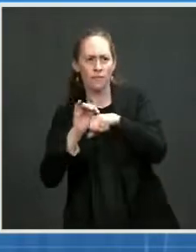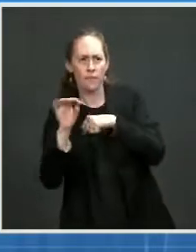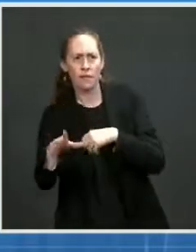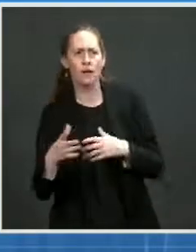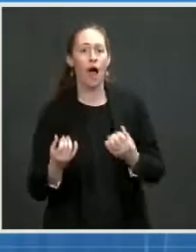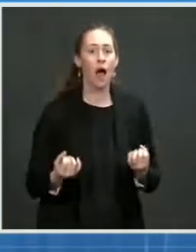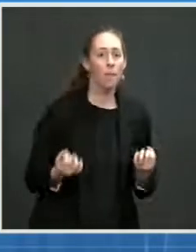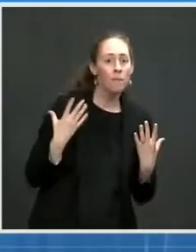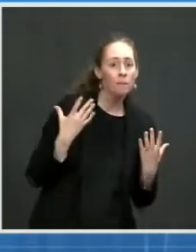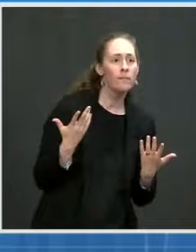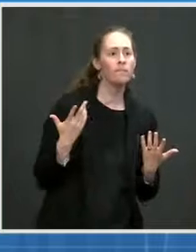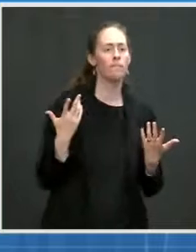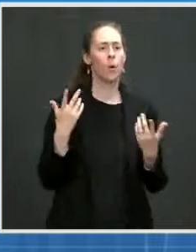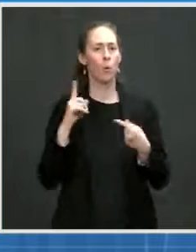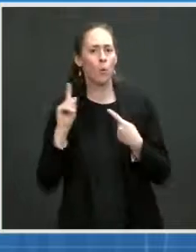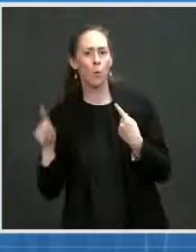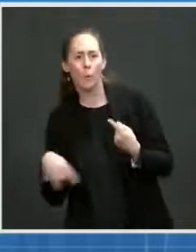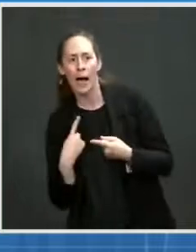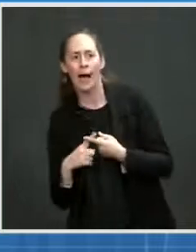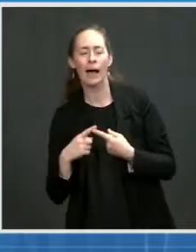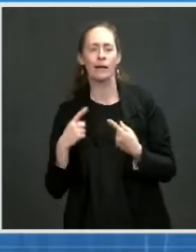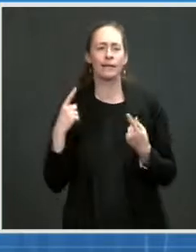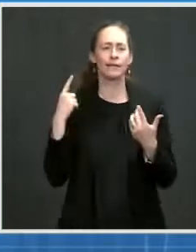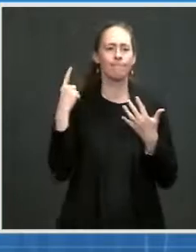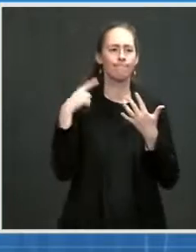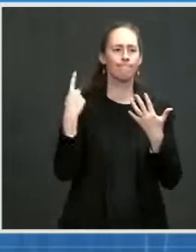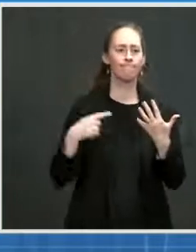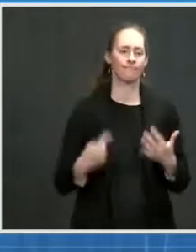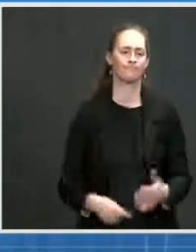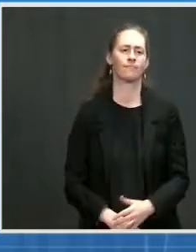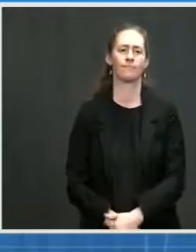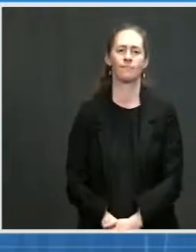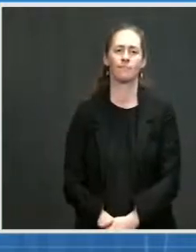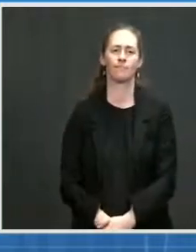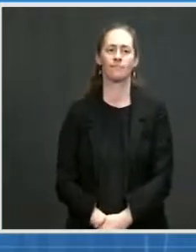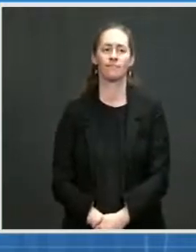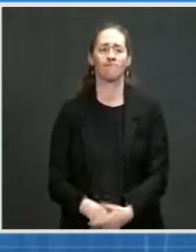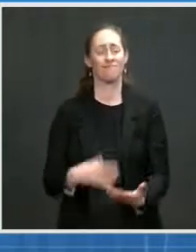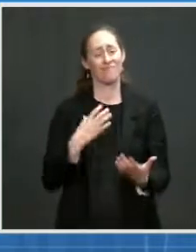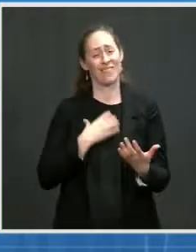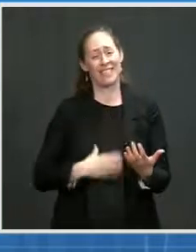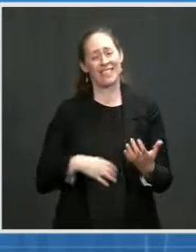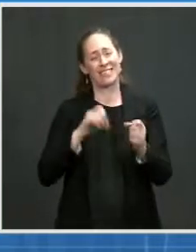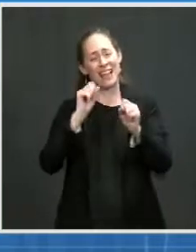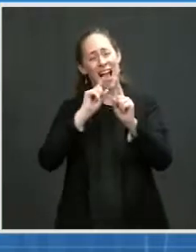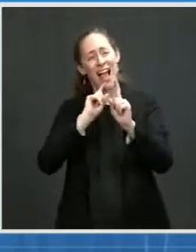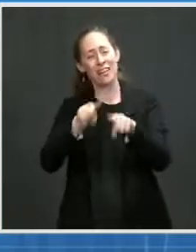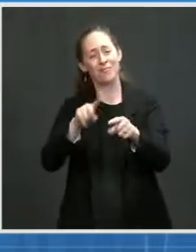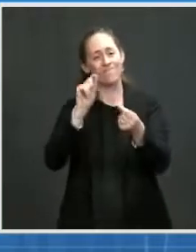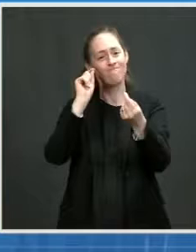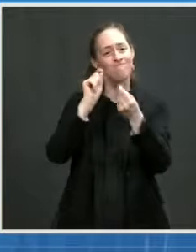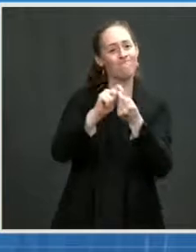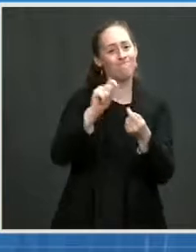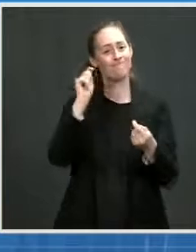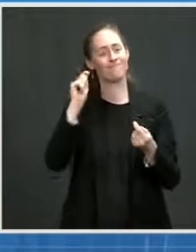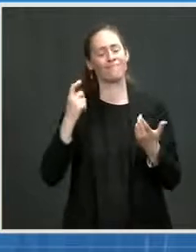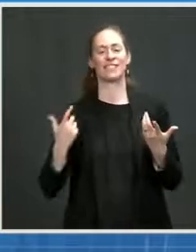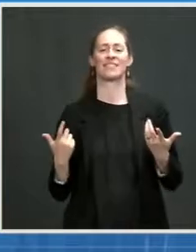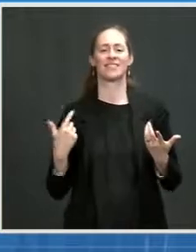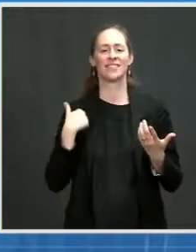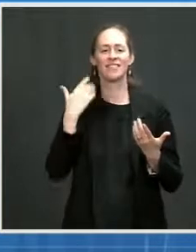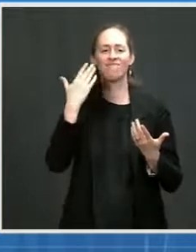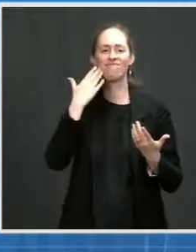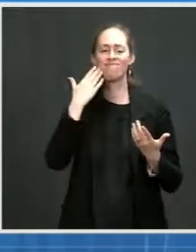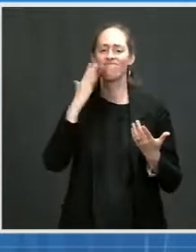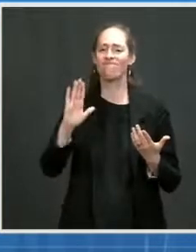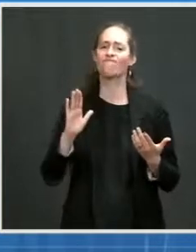a specific time and say X number of months. But quite frankly, we don't know the answer to that right now, but we're continuing to